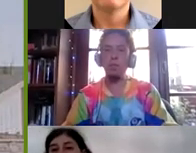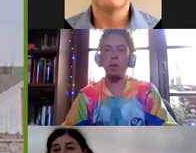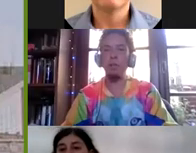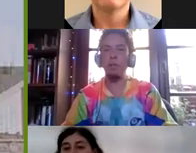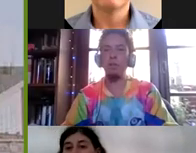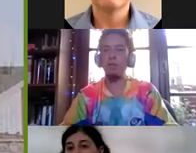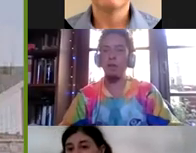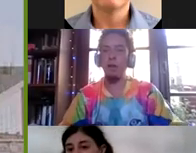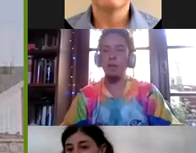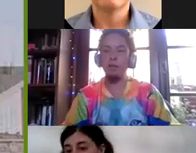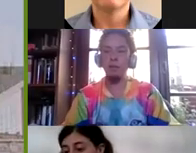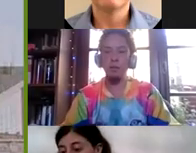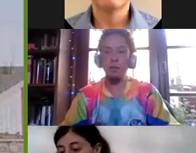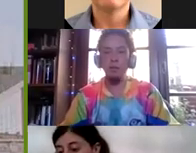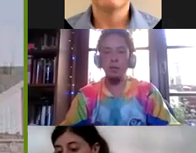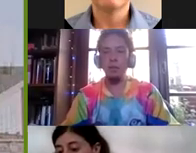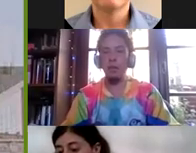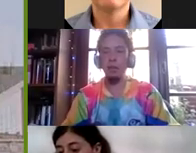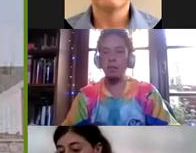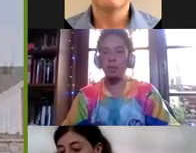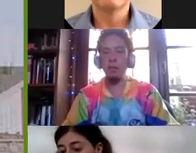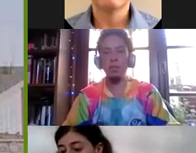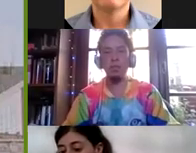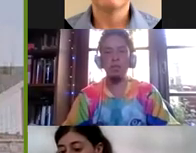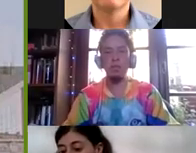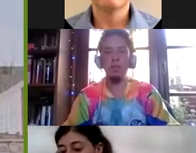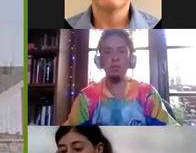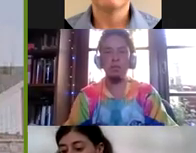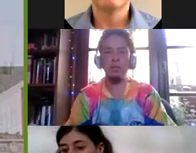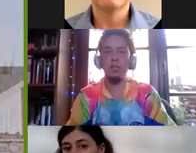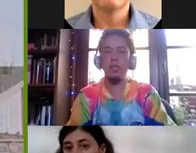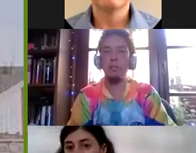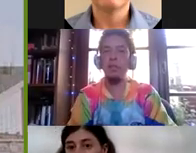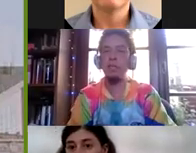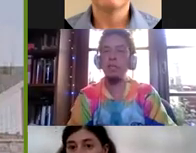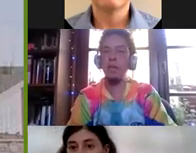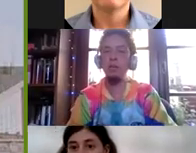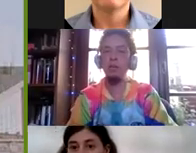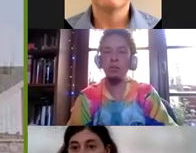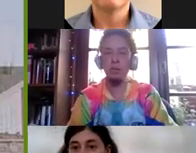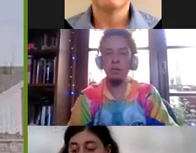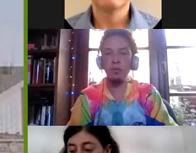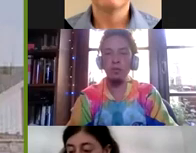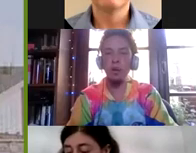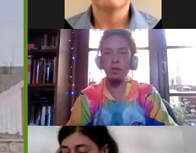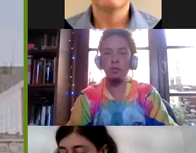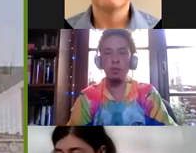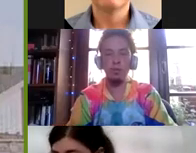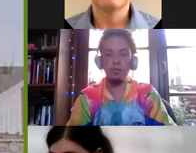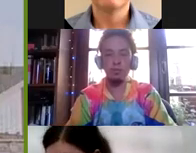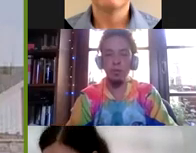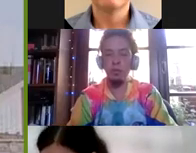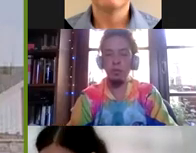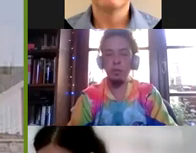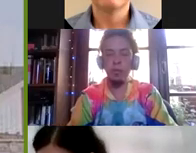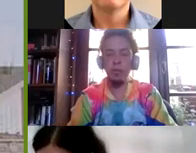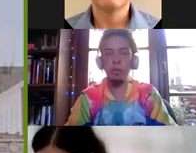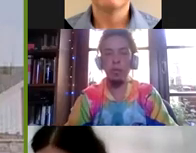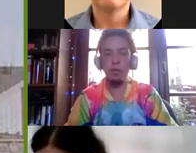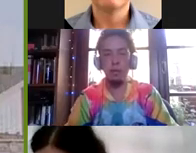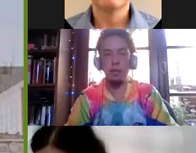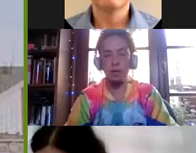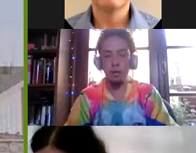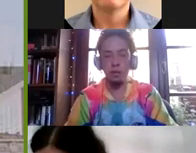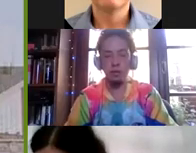are part of the Trans Assembly for Comprehensive Healthcare, and we have this